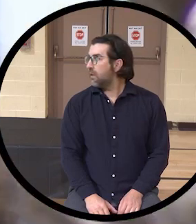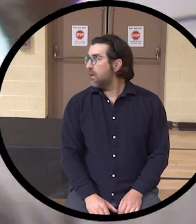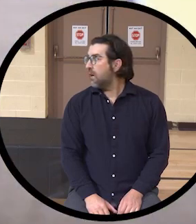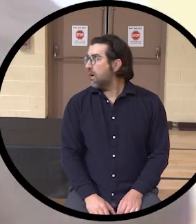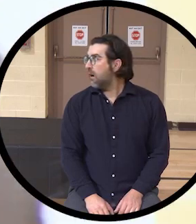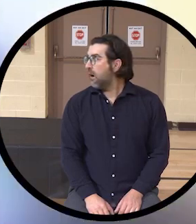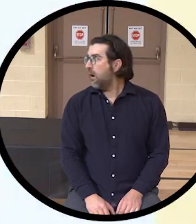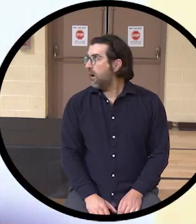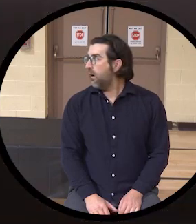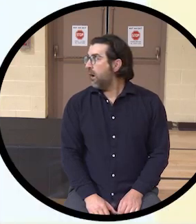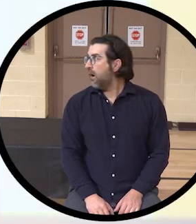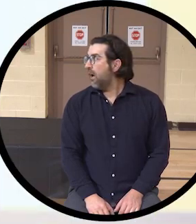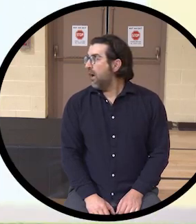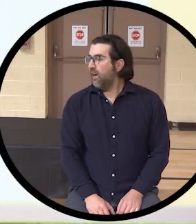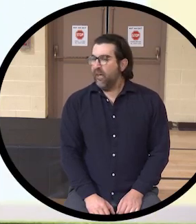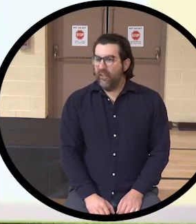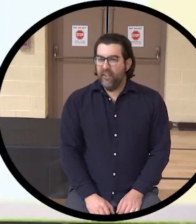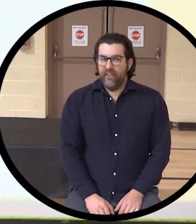Thank you.